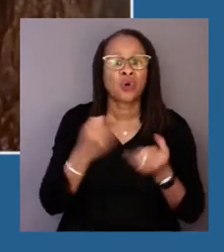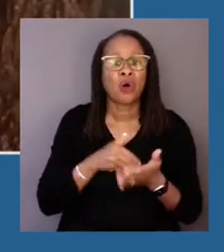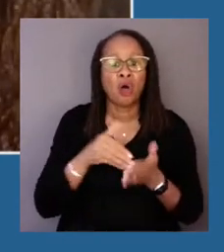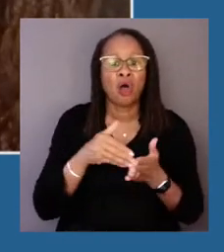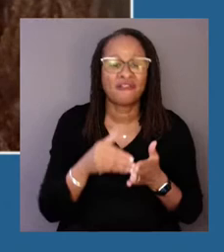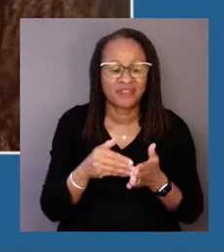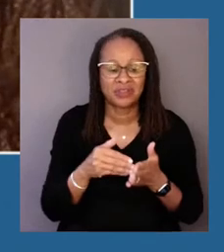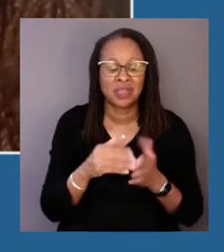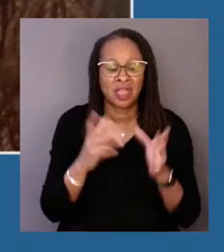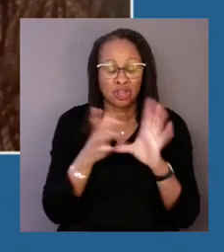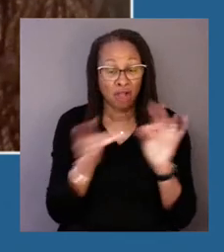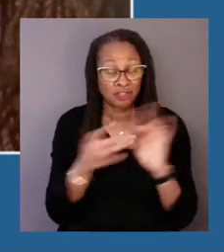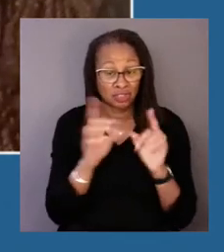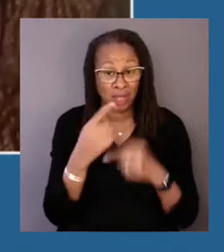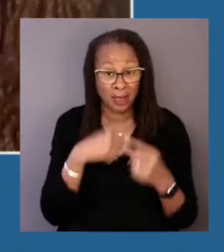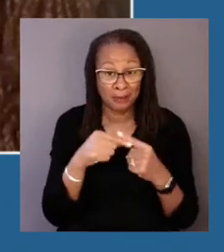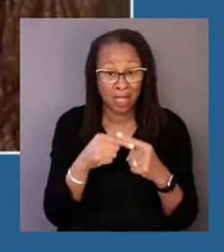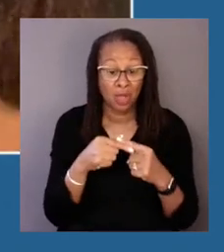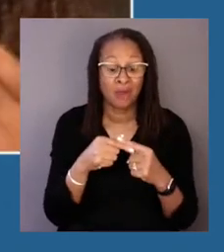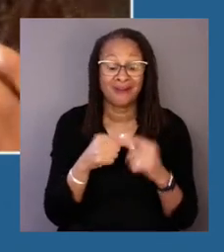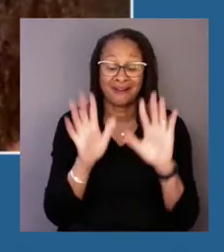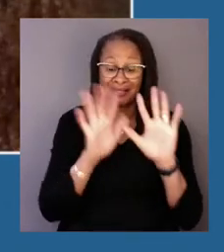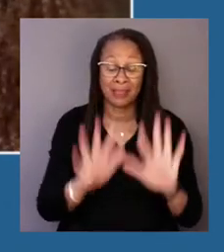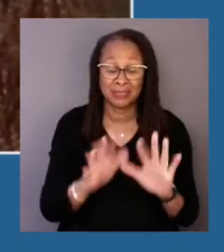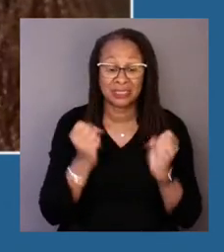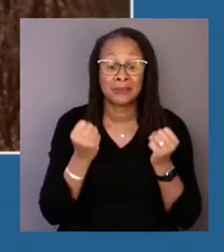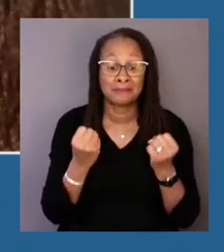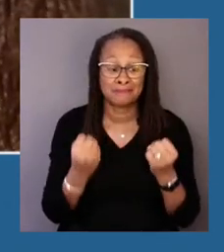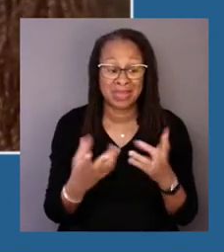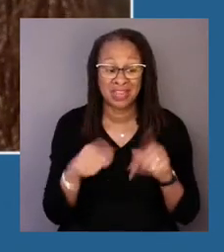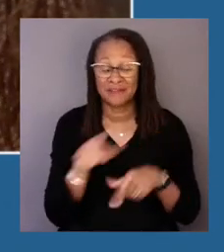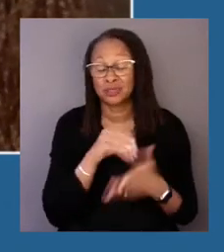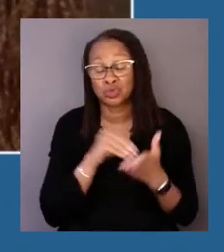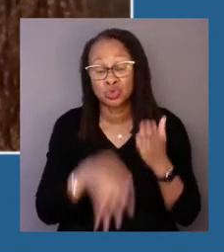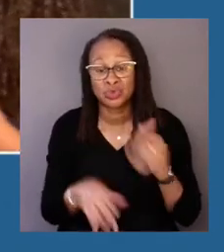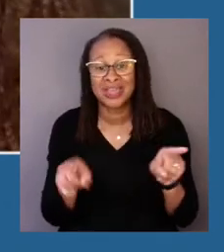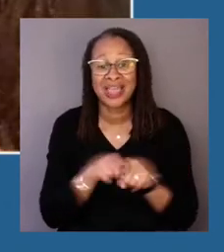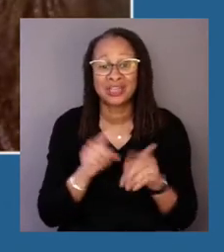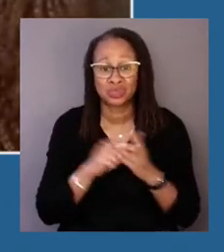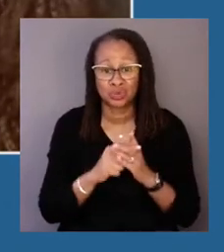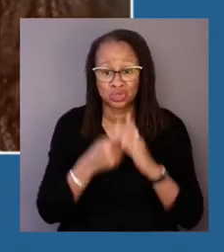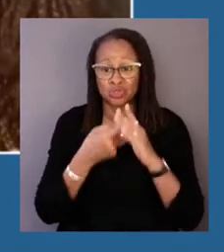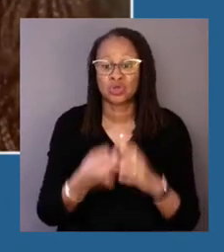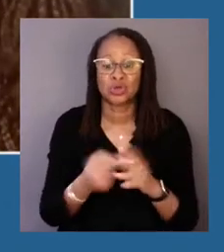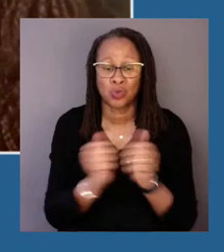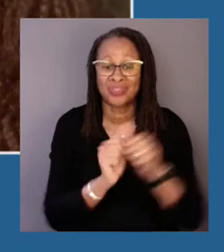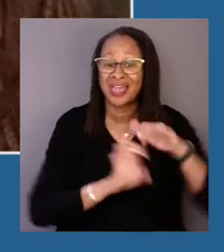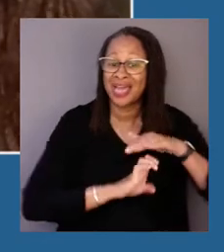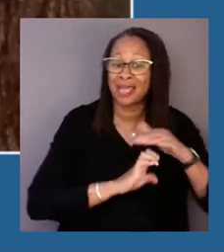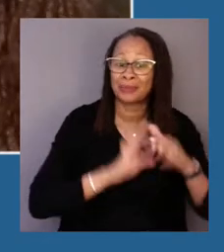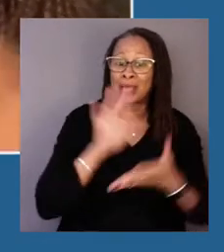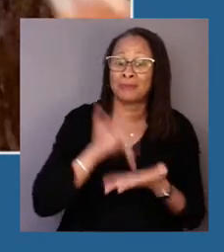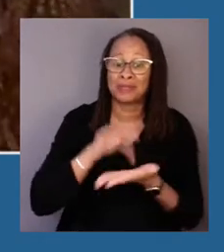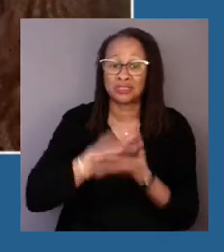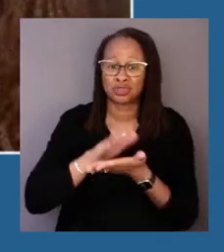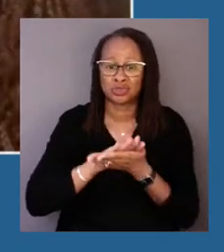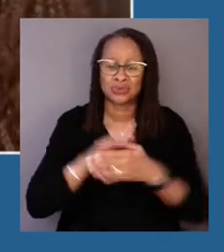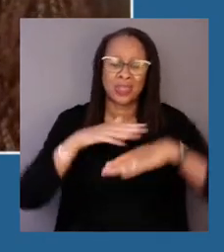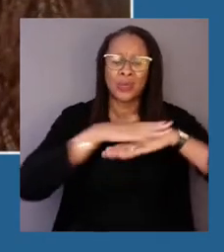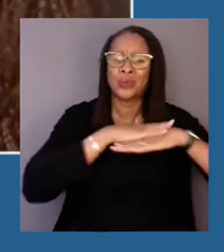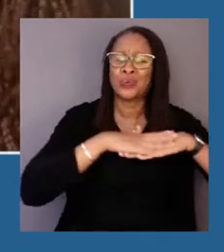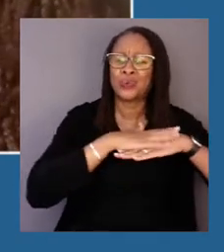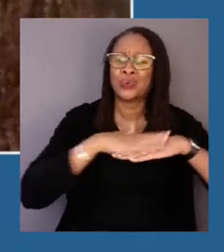it's a lot of them, at least kind of as we were like starting, especially in like the elementary and middle school, it was a lot more surface level, like